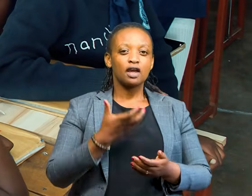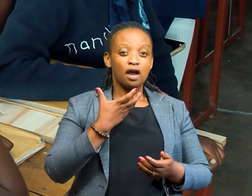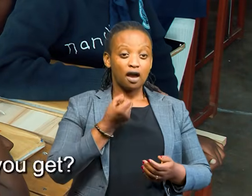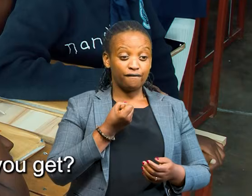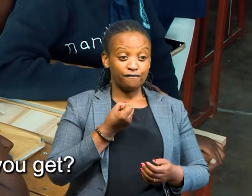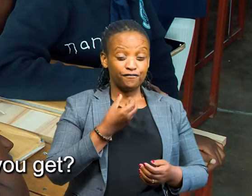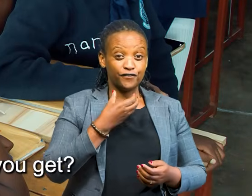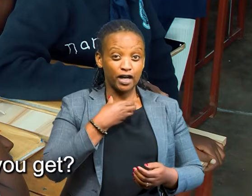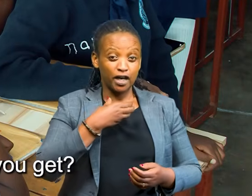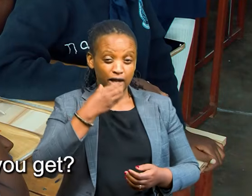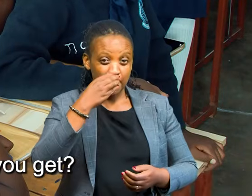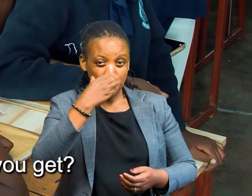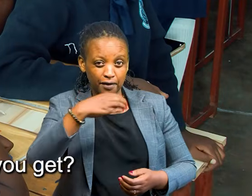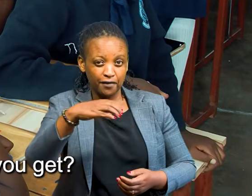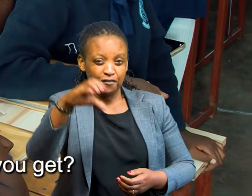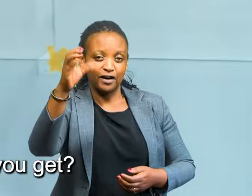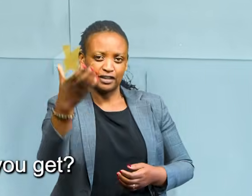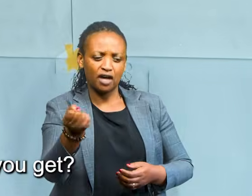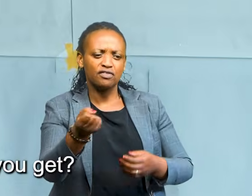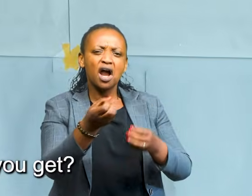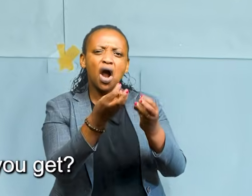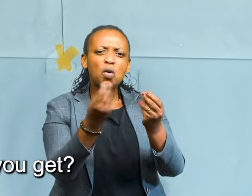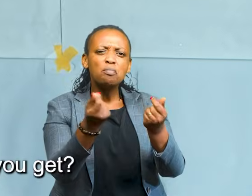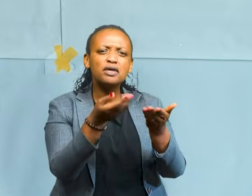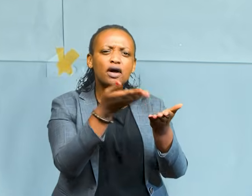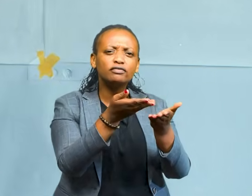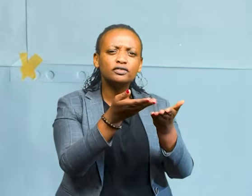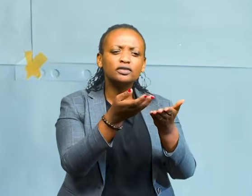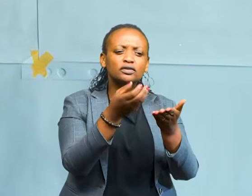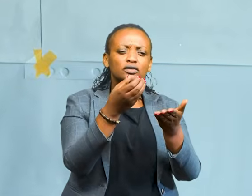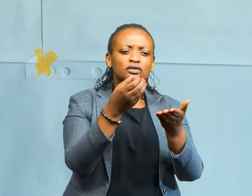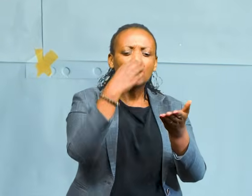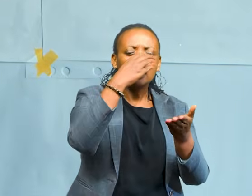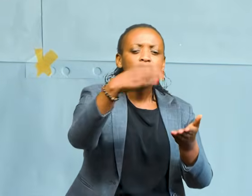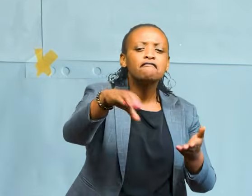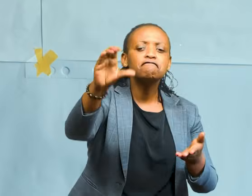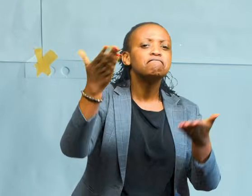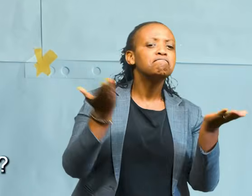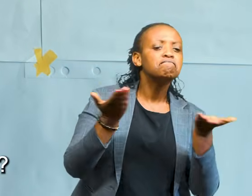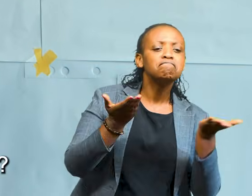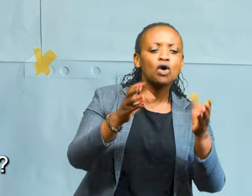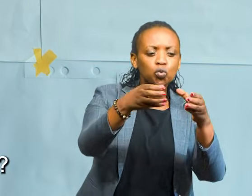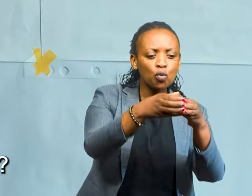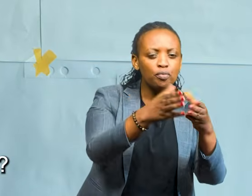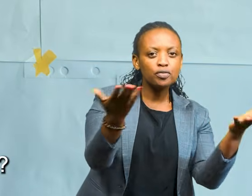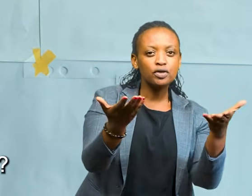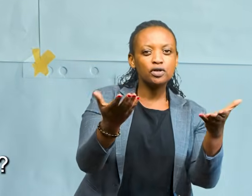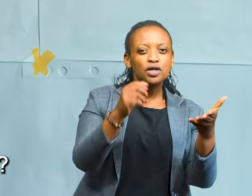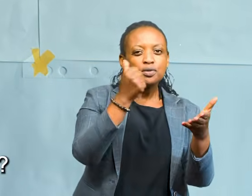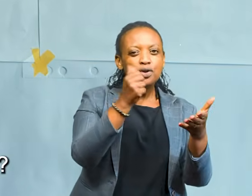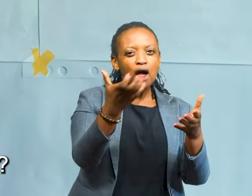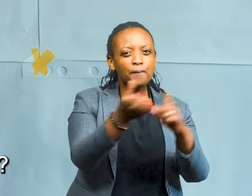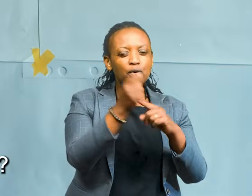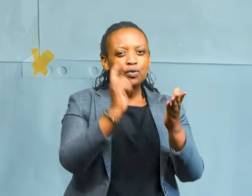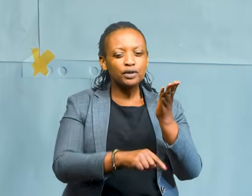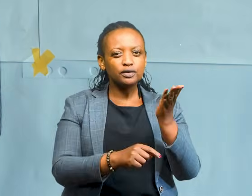elephant, can you count the blues? How many did you get? Elephant, where are you? How many blues did